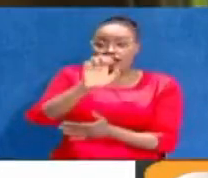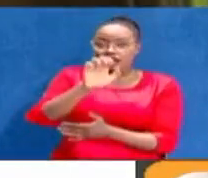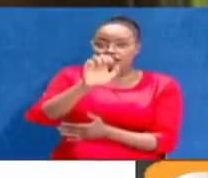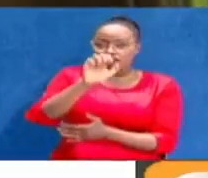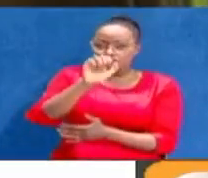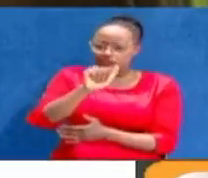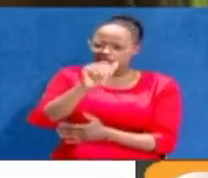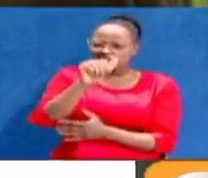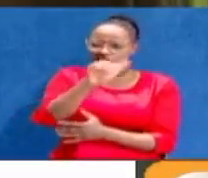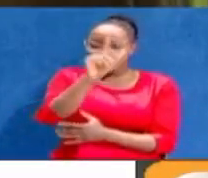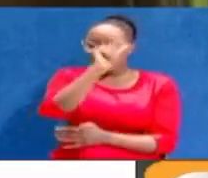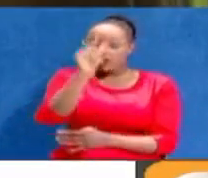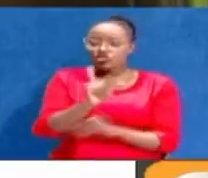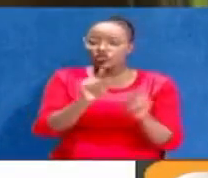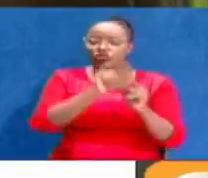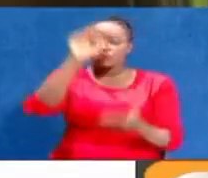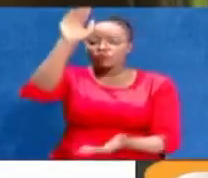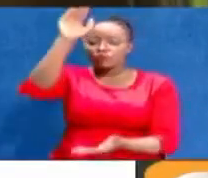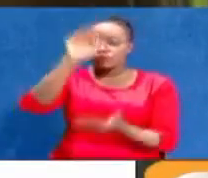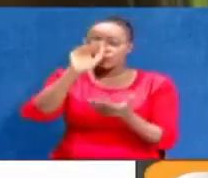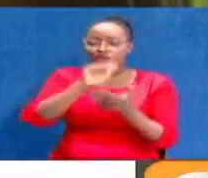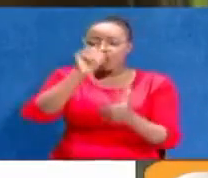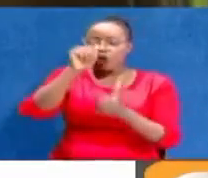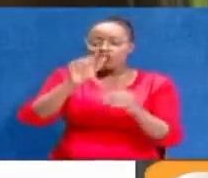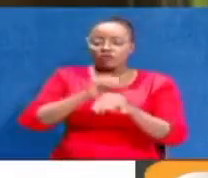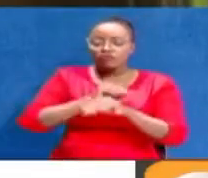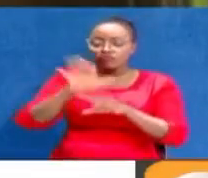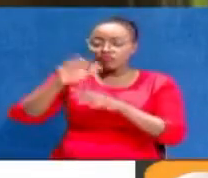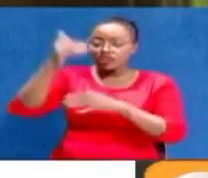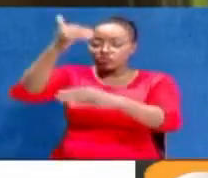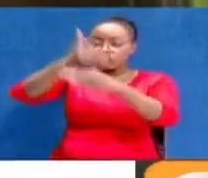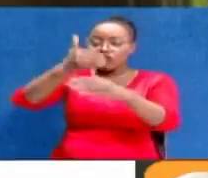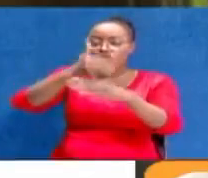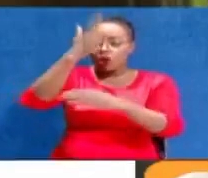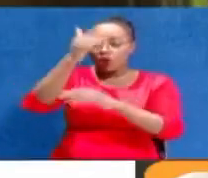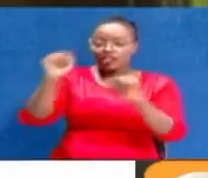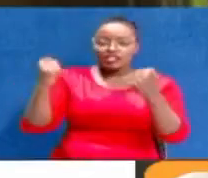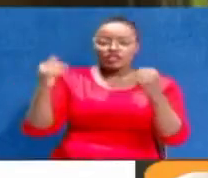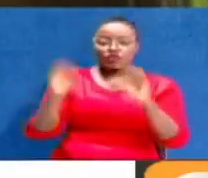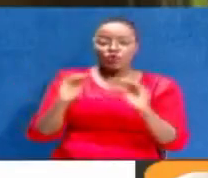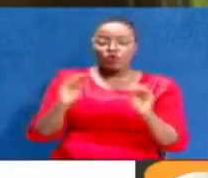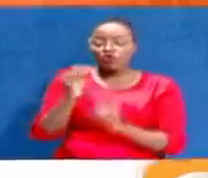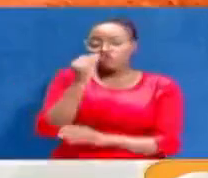and subsequently also reduce the amount that's crossing the borders because now it's all safer food.